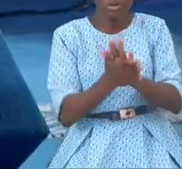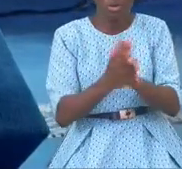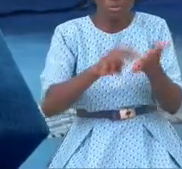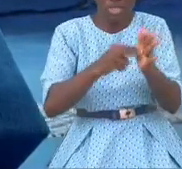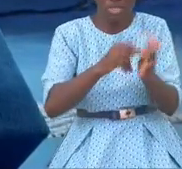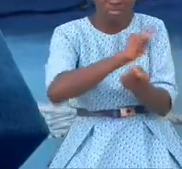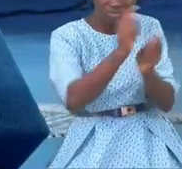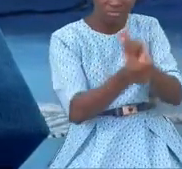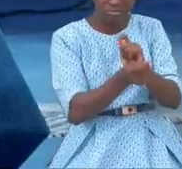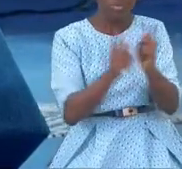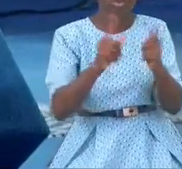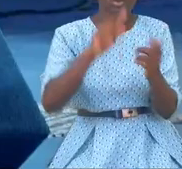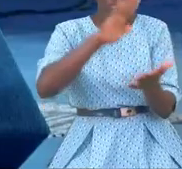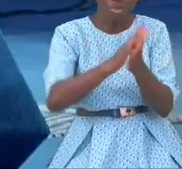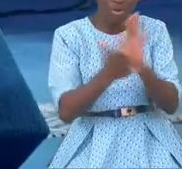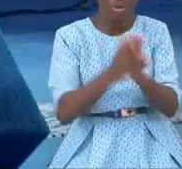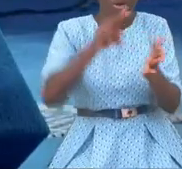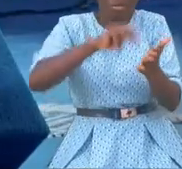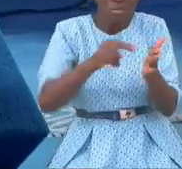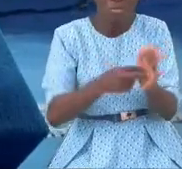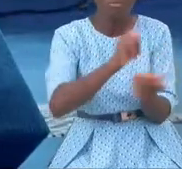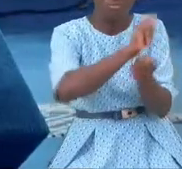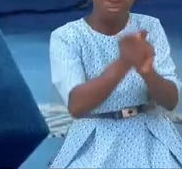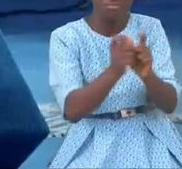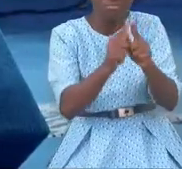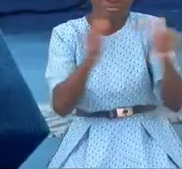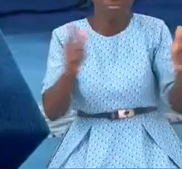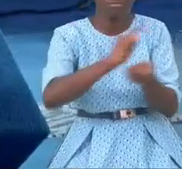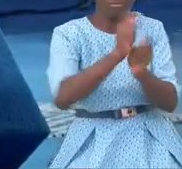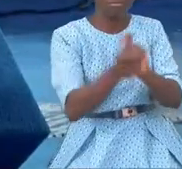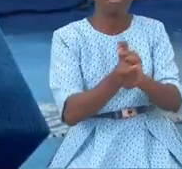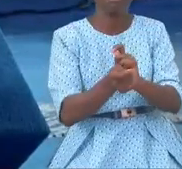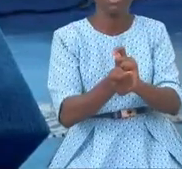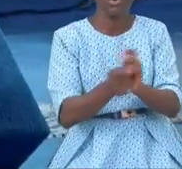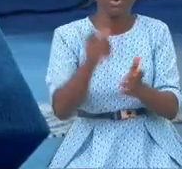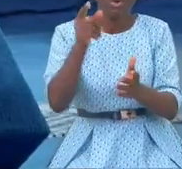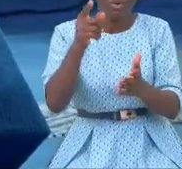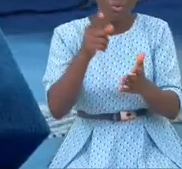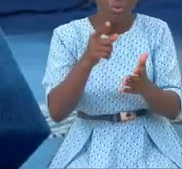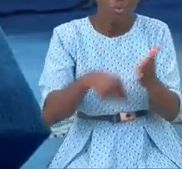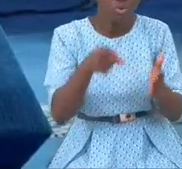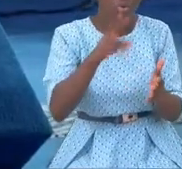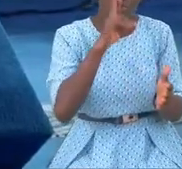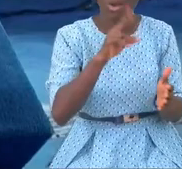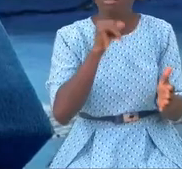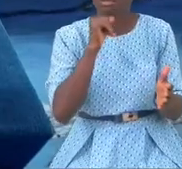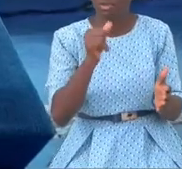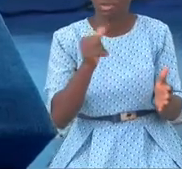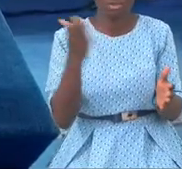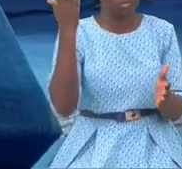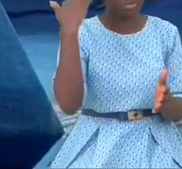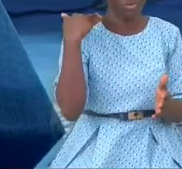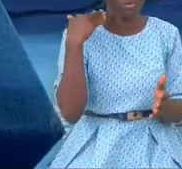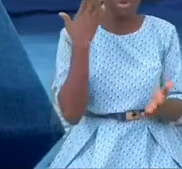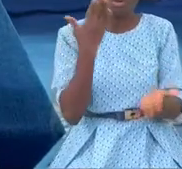like maybe a scrap of paper to be thrown away. But now it transforms that paper. It is